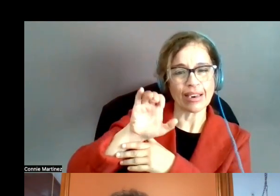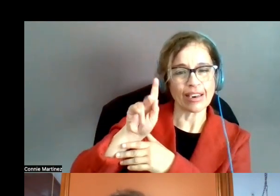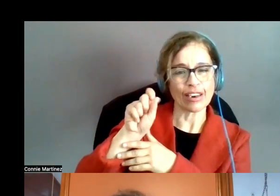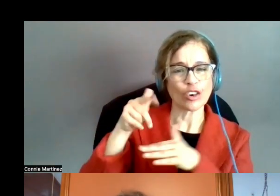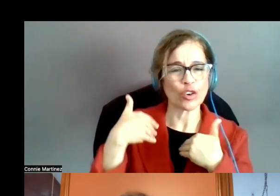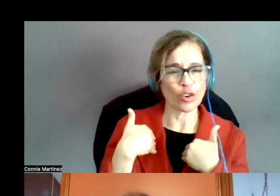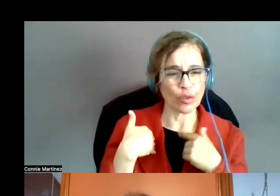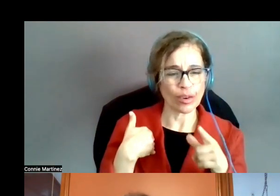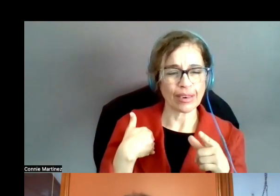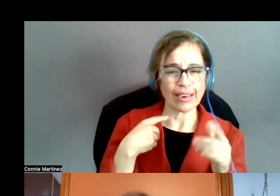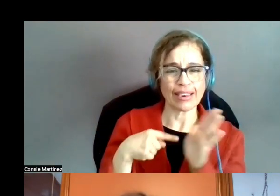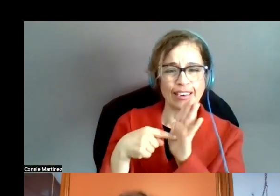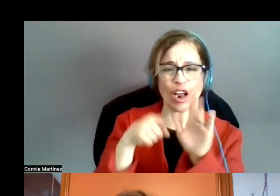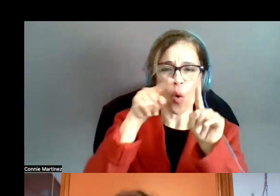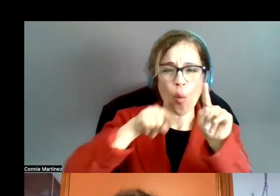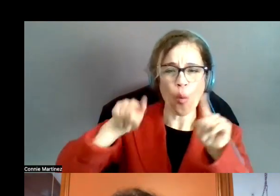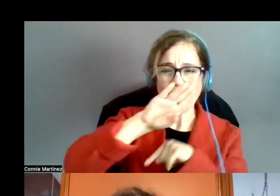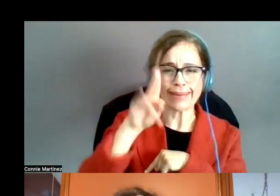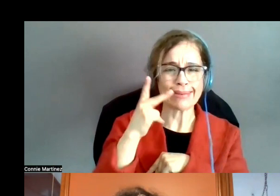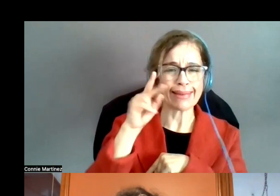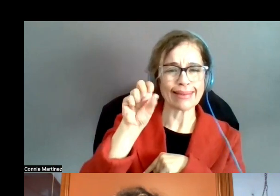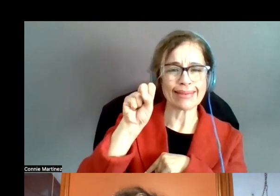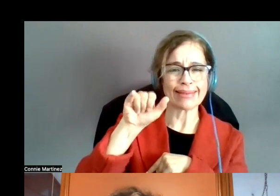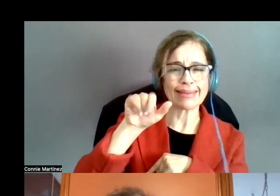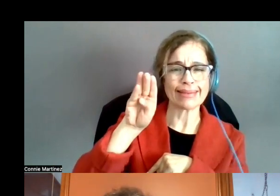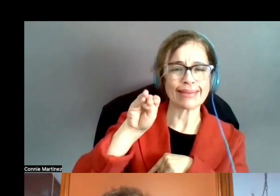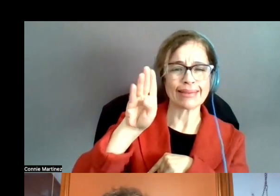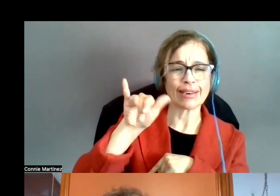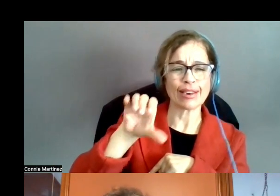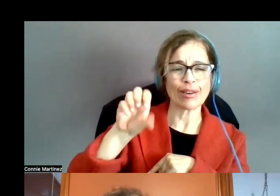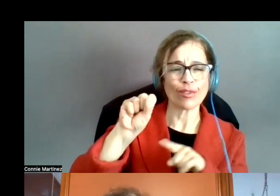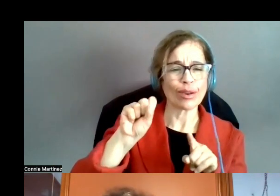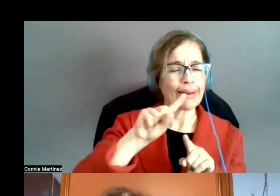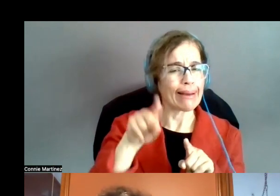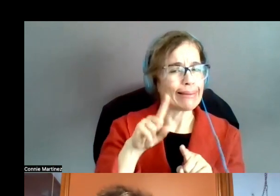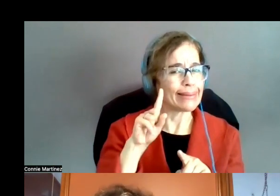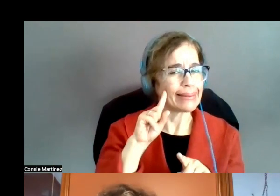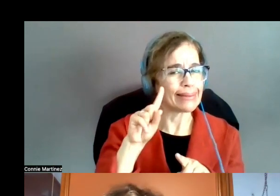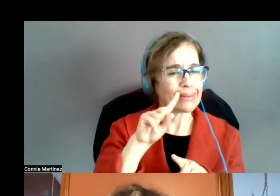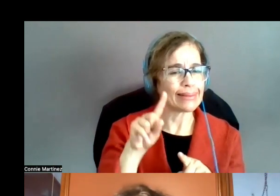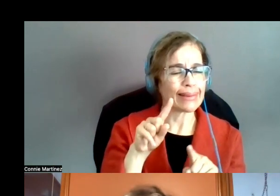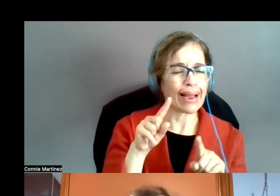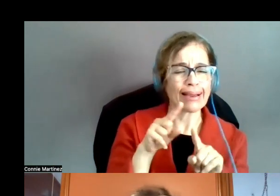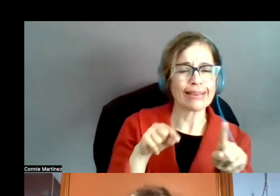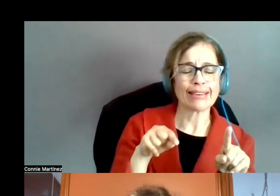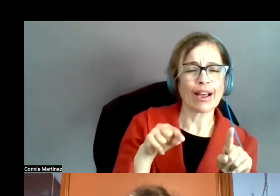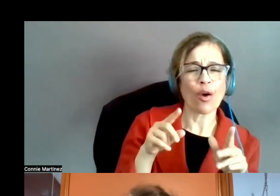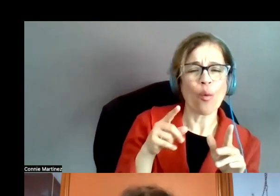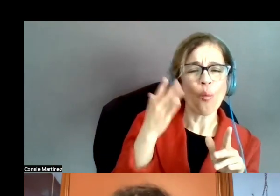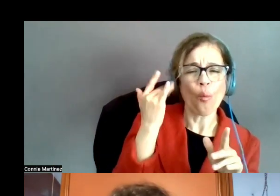have a cymbal that has holes in it, which I've never seen before. I don't think I'd see one of those at the BSO. So